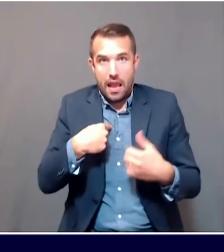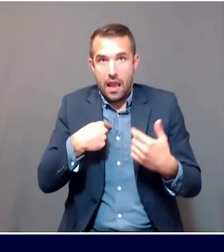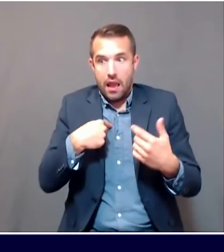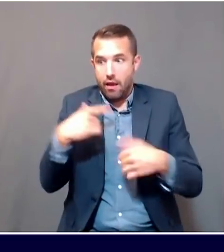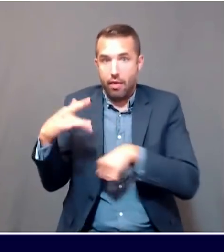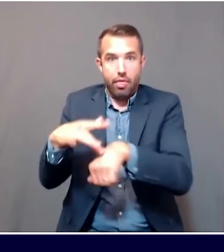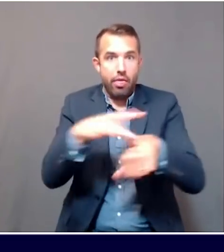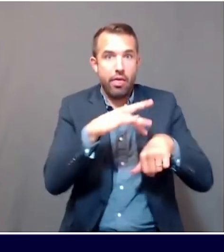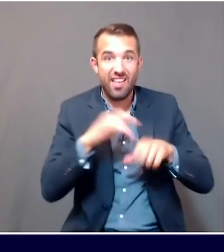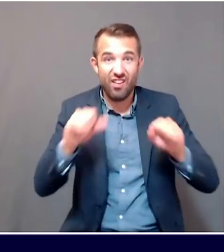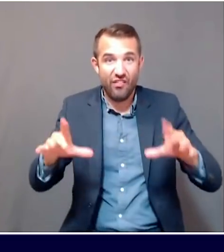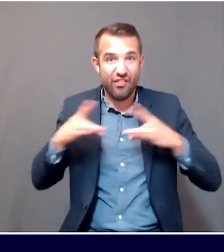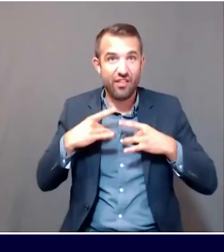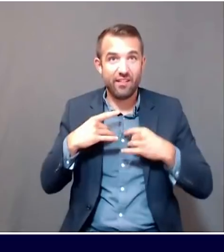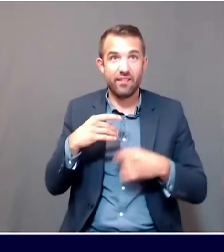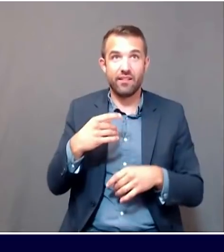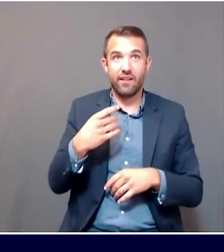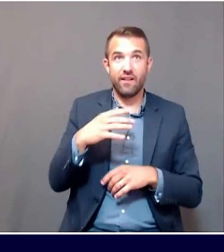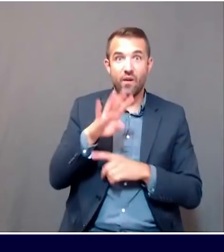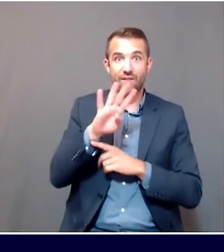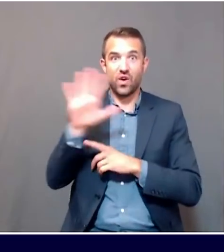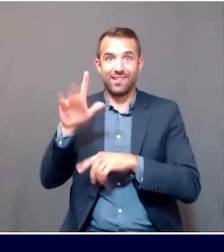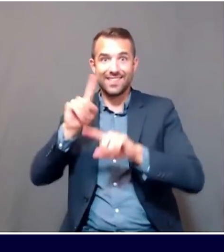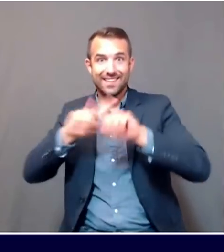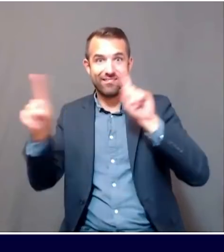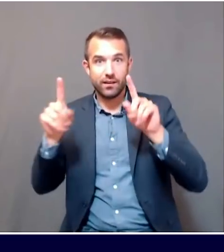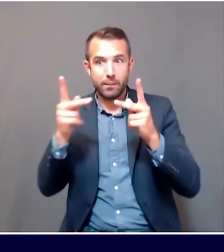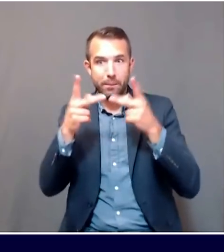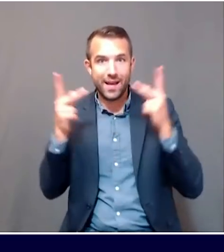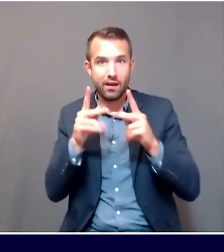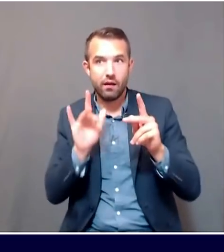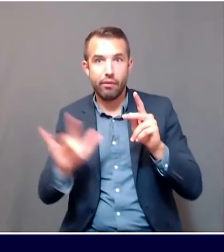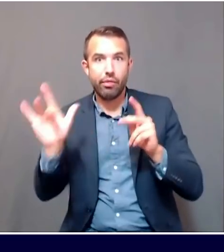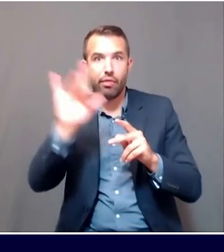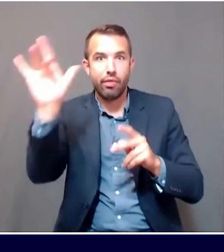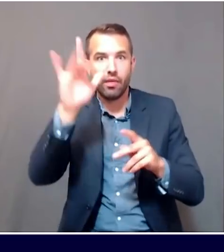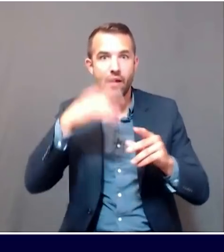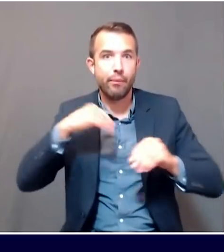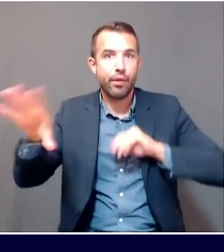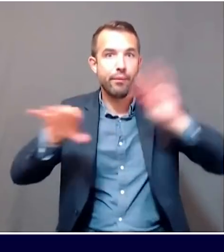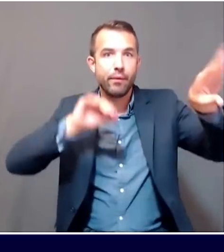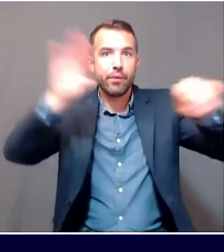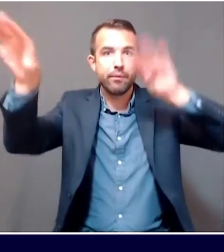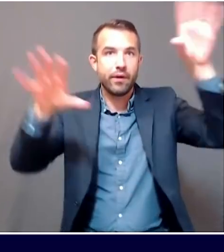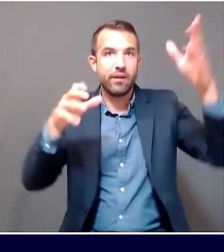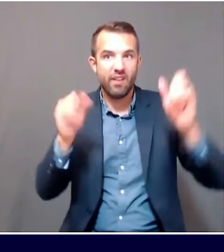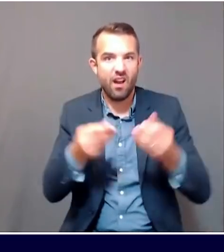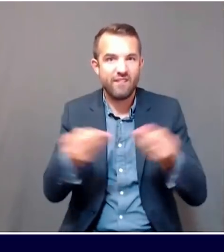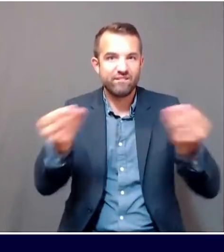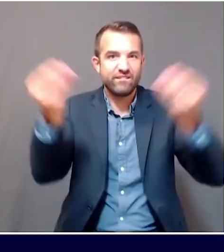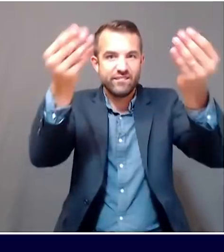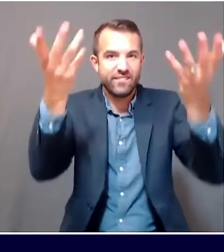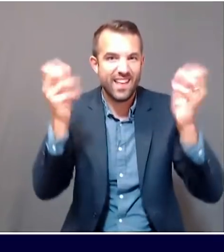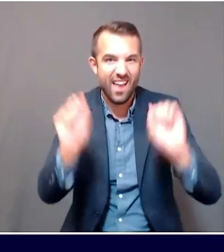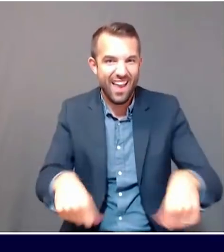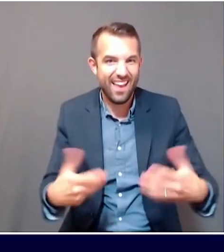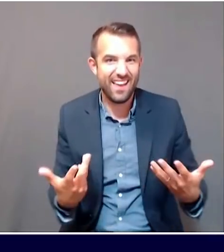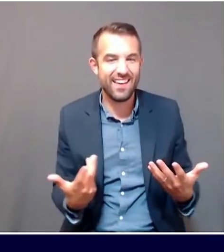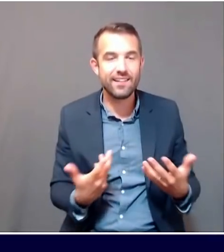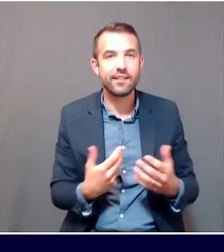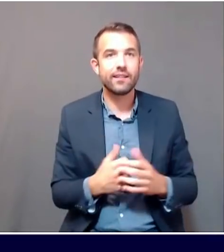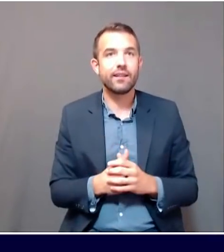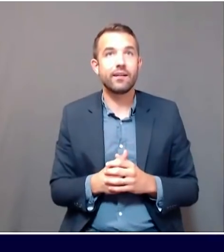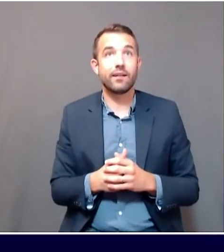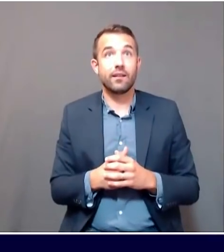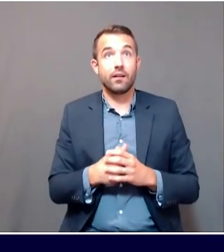And everywhere I go, I could potentially bring the virus with me if I were positive. So for that reason, we don't want to give folks a false sense of